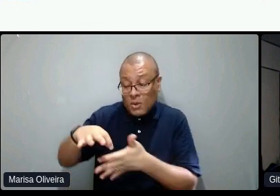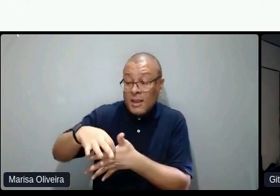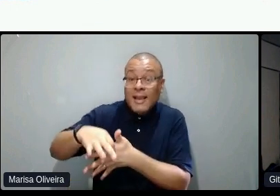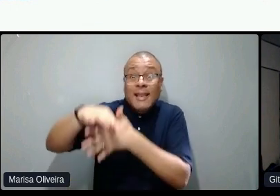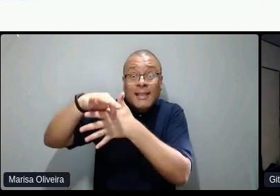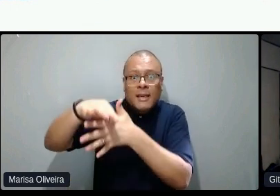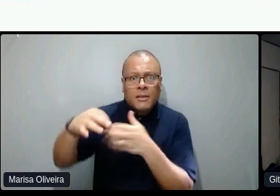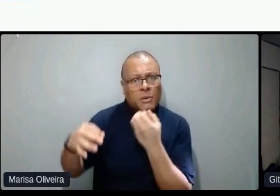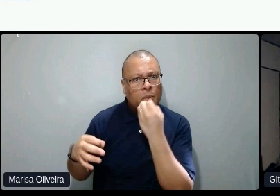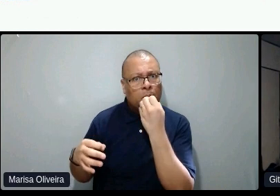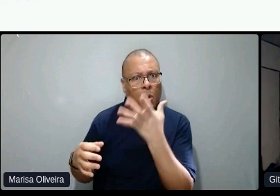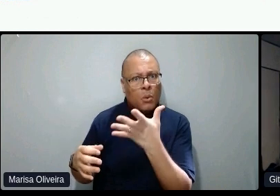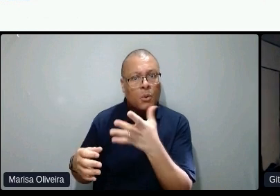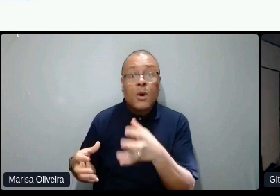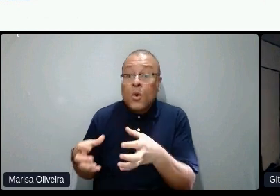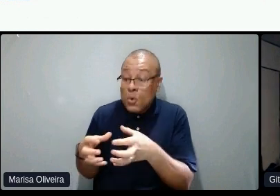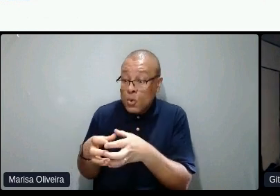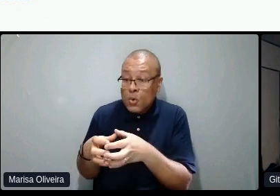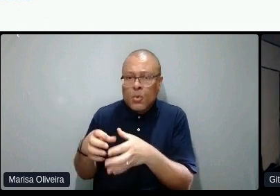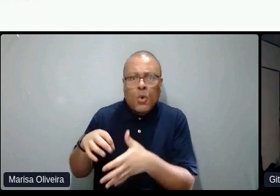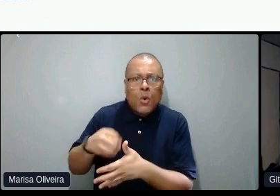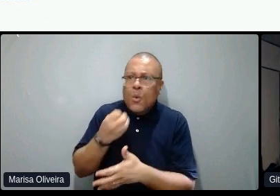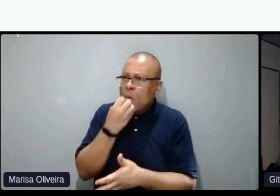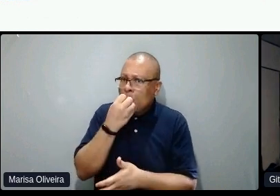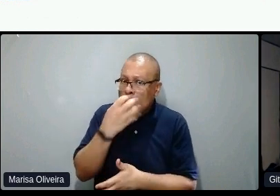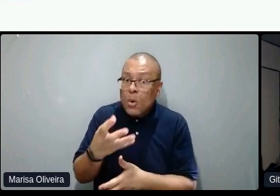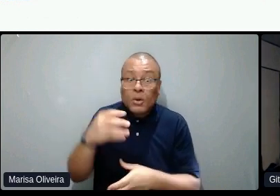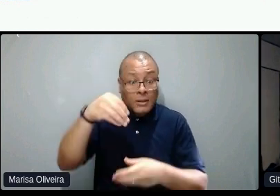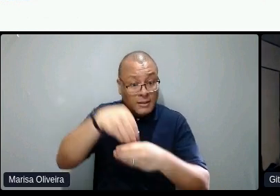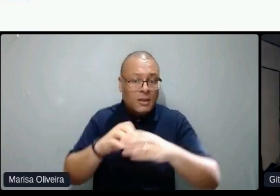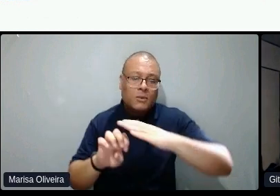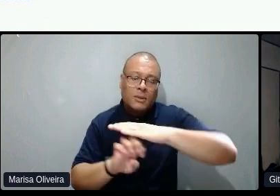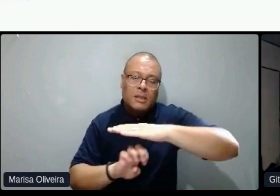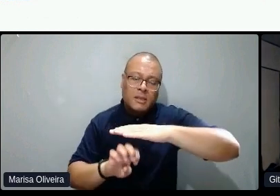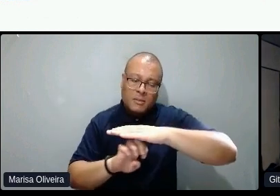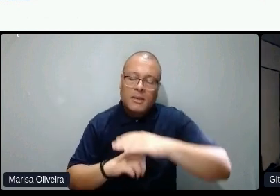teams, because that's the way we can create these organizations.